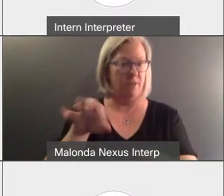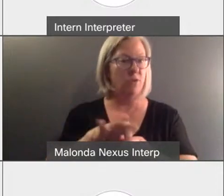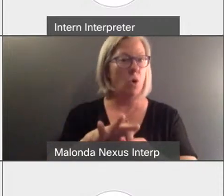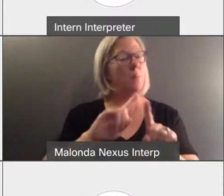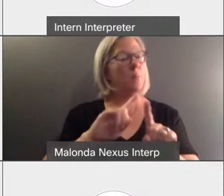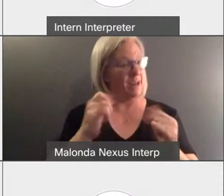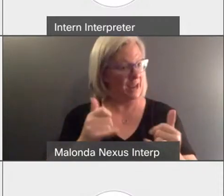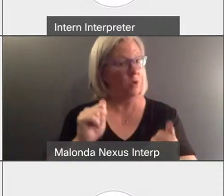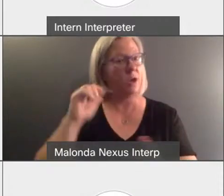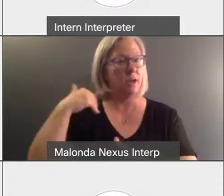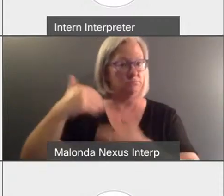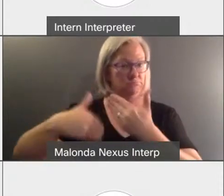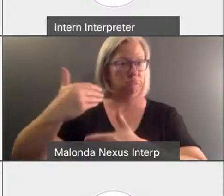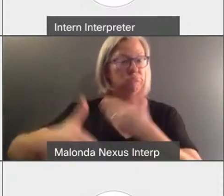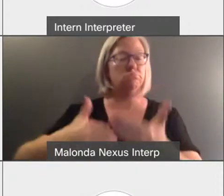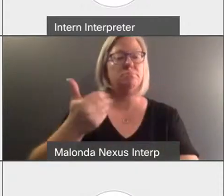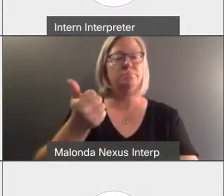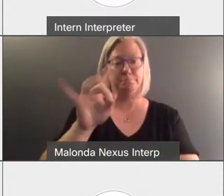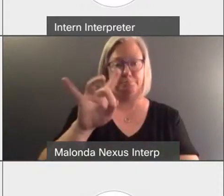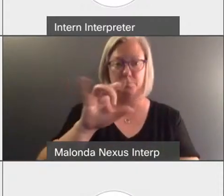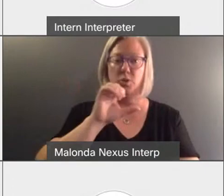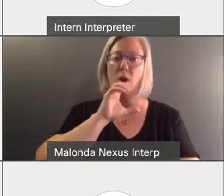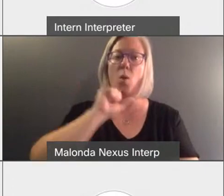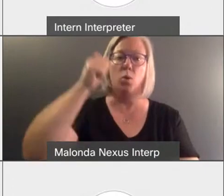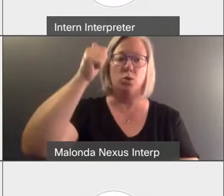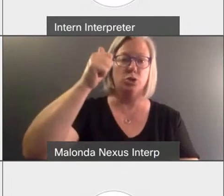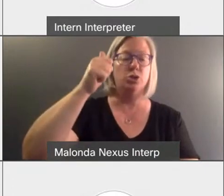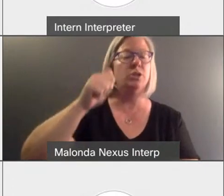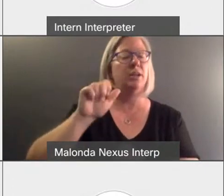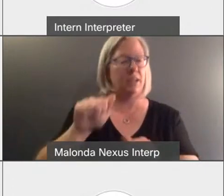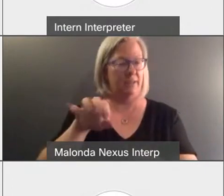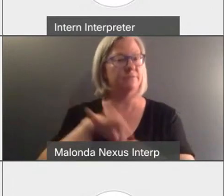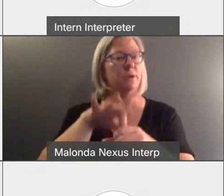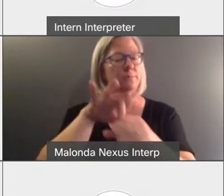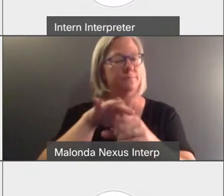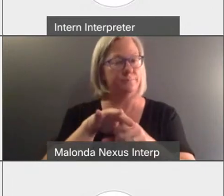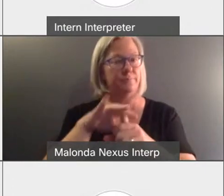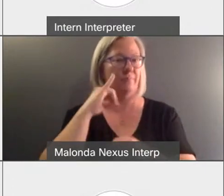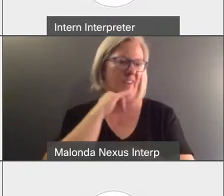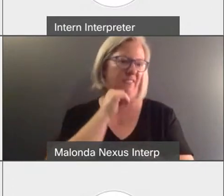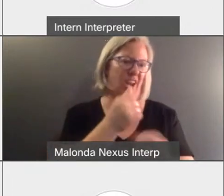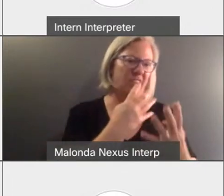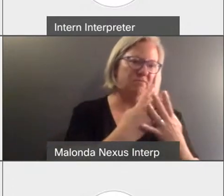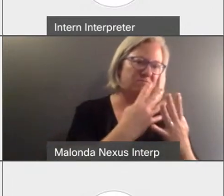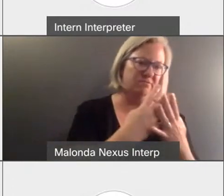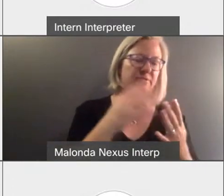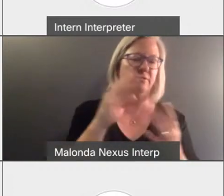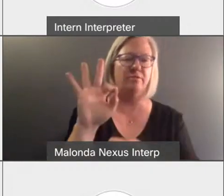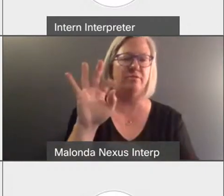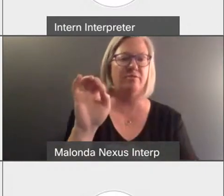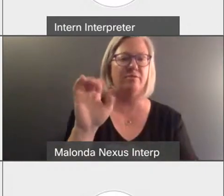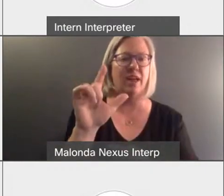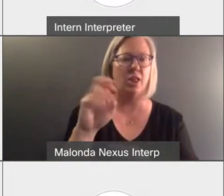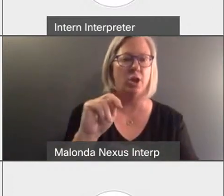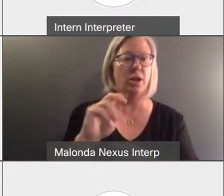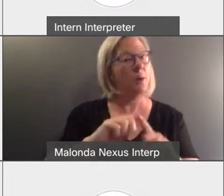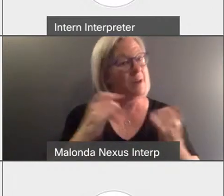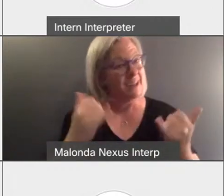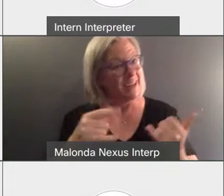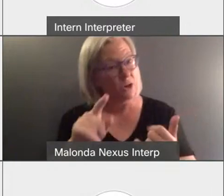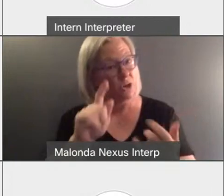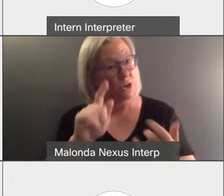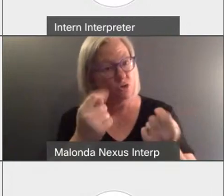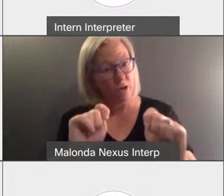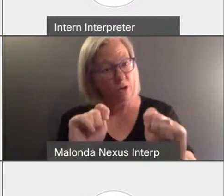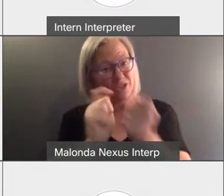18 and older who isn't a convicted felon to do so. Yet now you are trying to manipulate the system to choose your